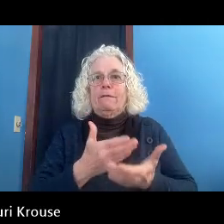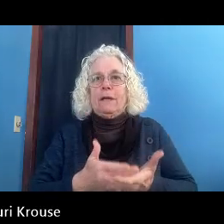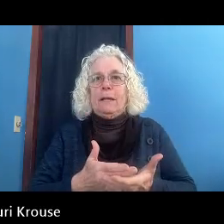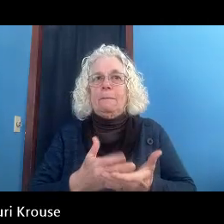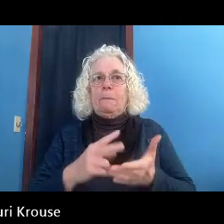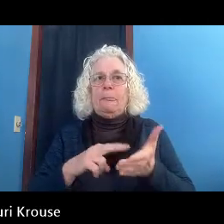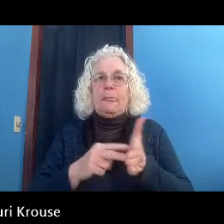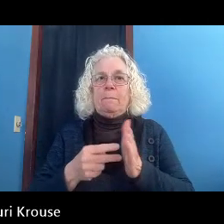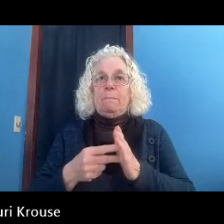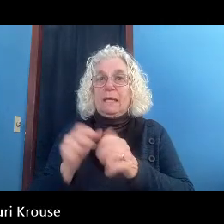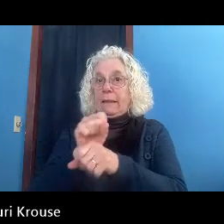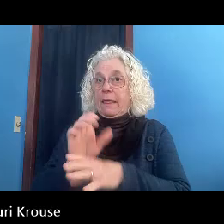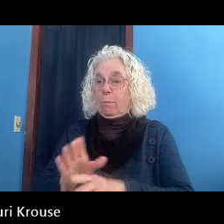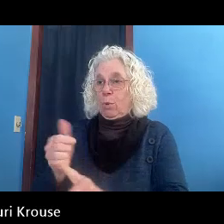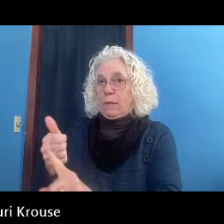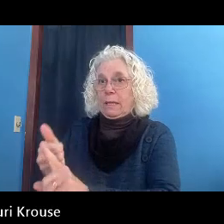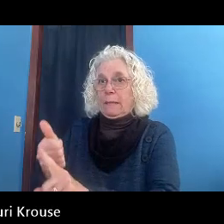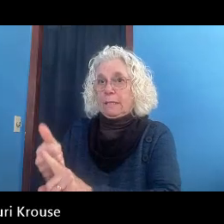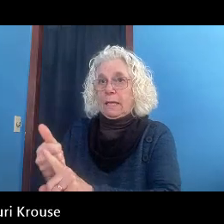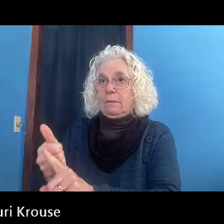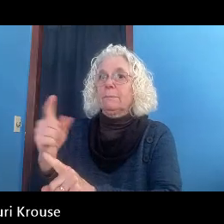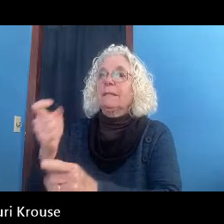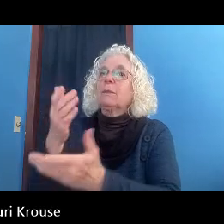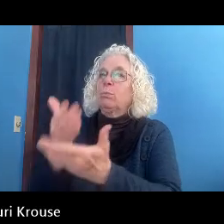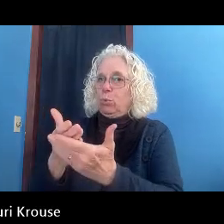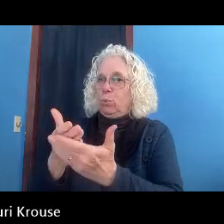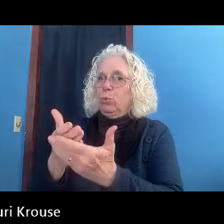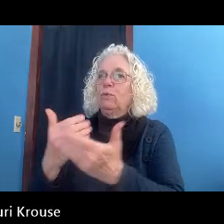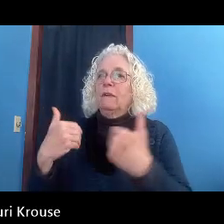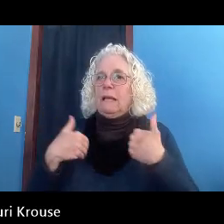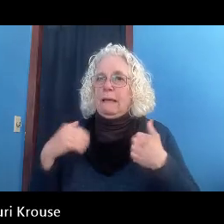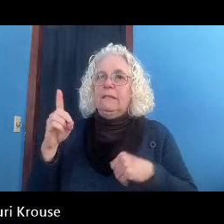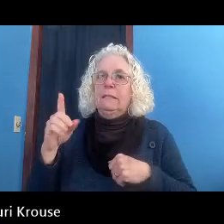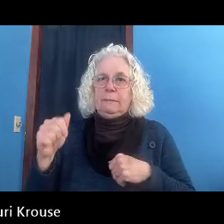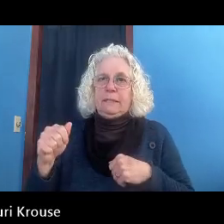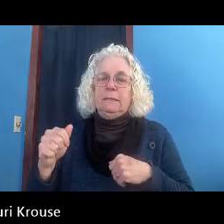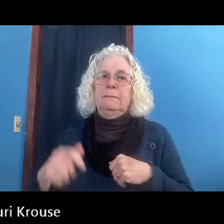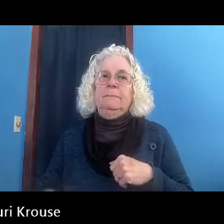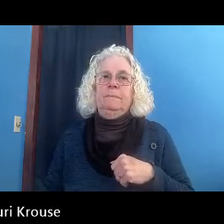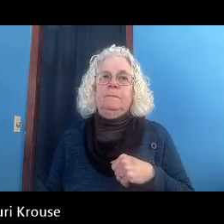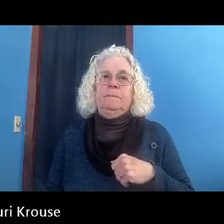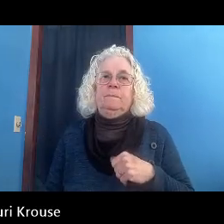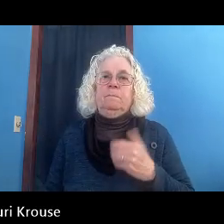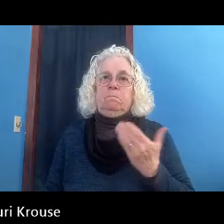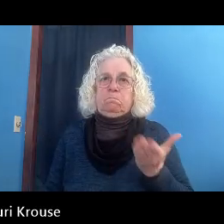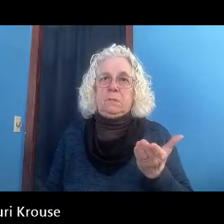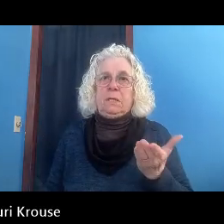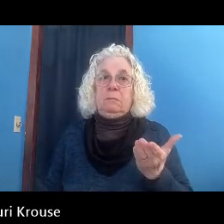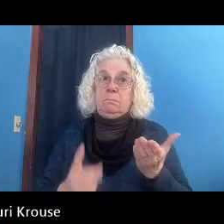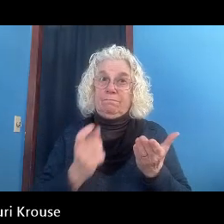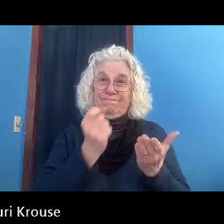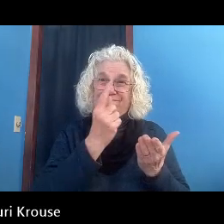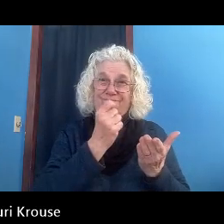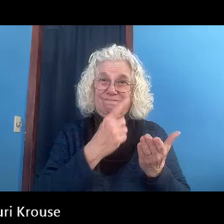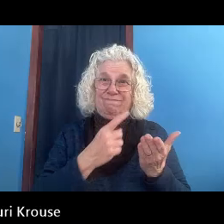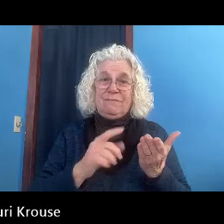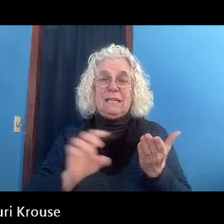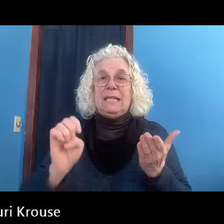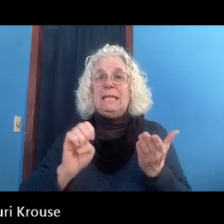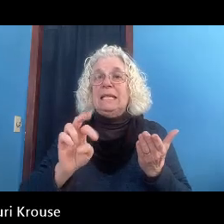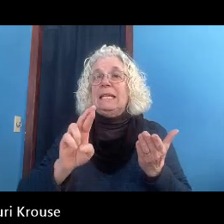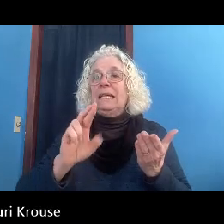might have to say, yep, I have to prove that they have a disability or whatnot. I just want to make a note that that's something that ERAF never